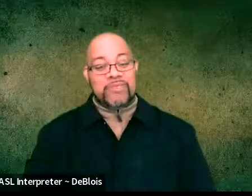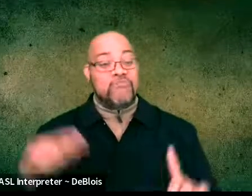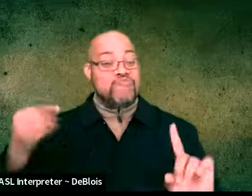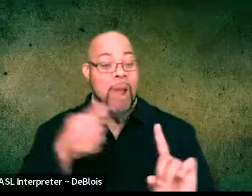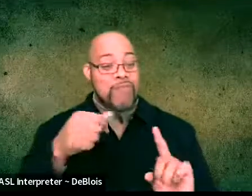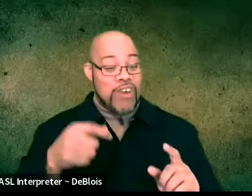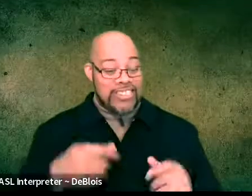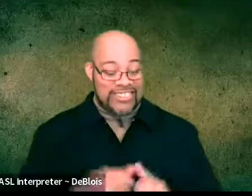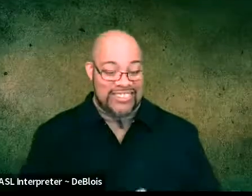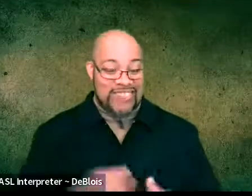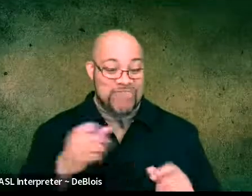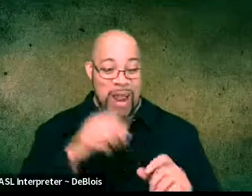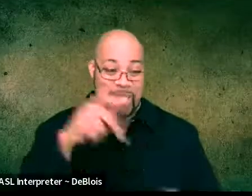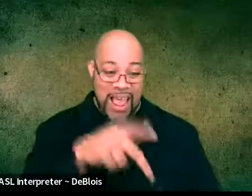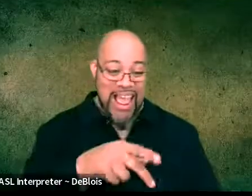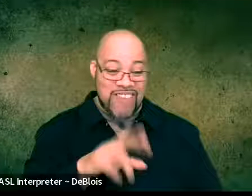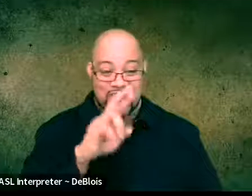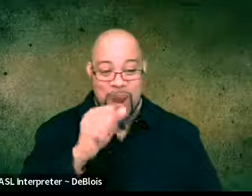See,